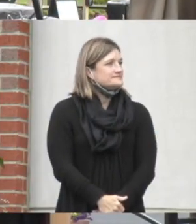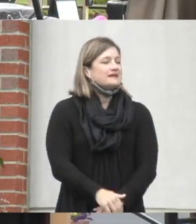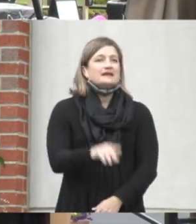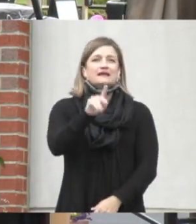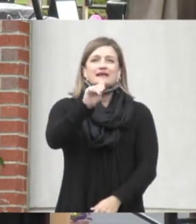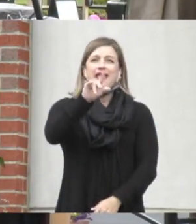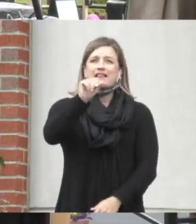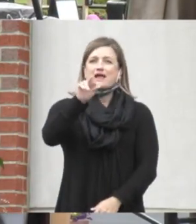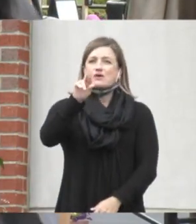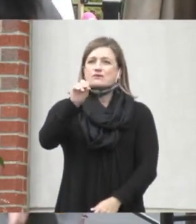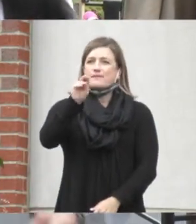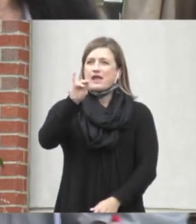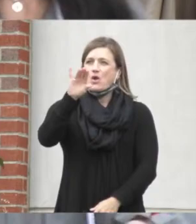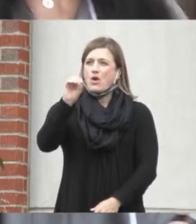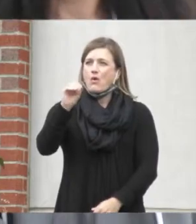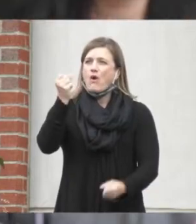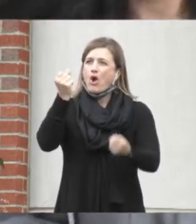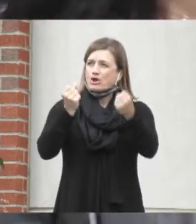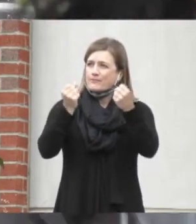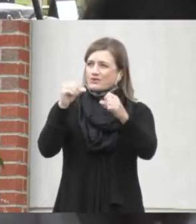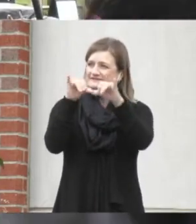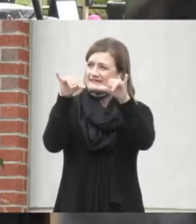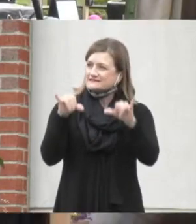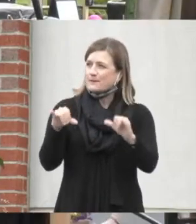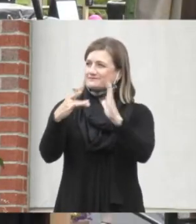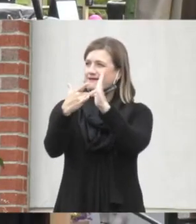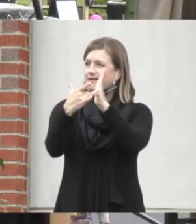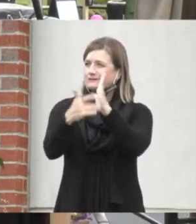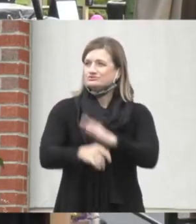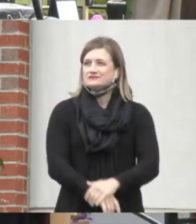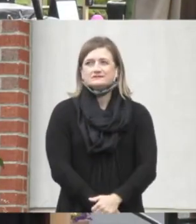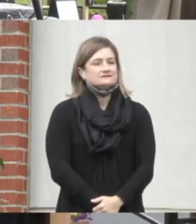Kayla Romero, Automotive Systems Technology.